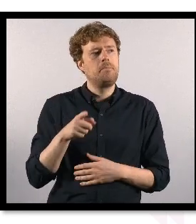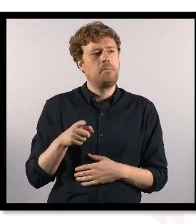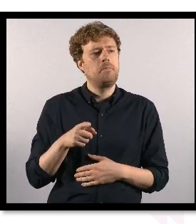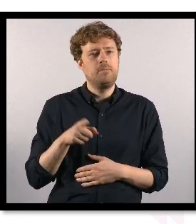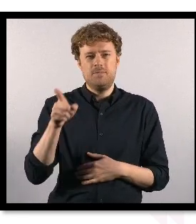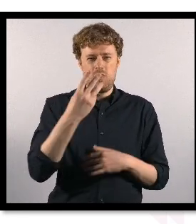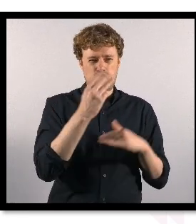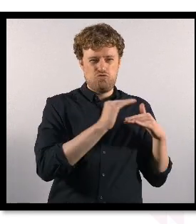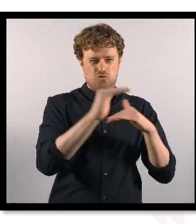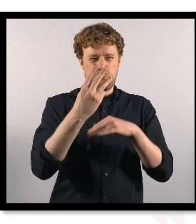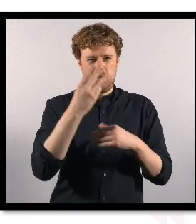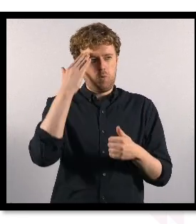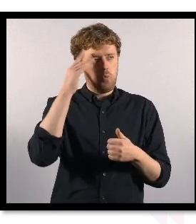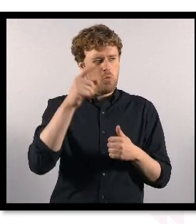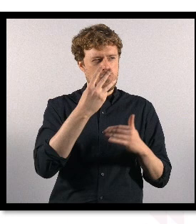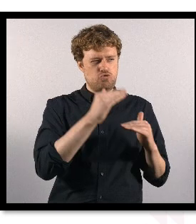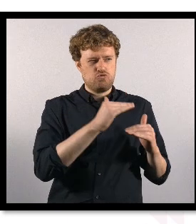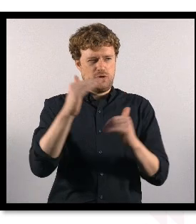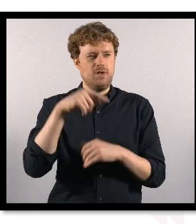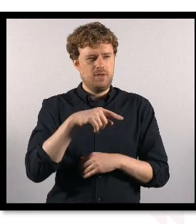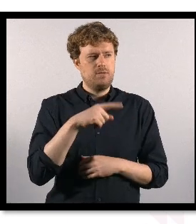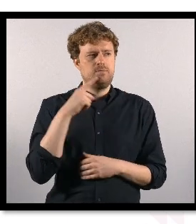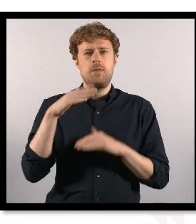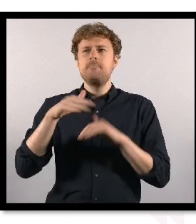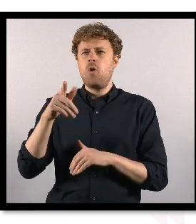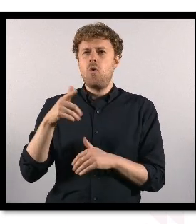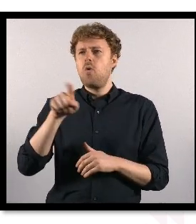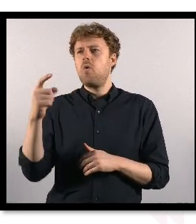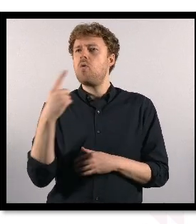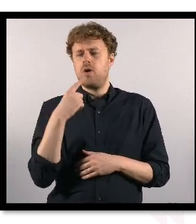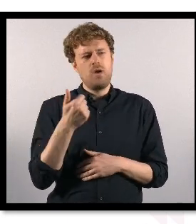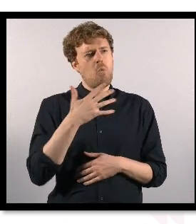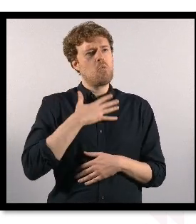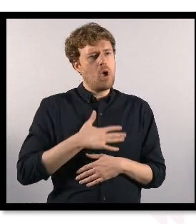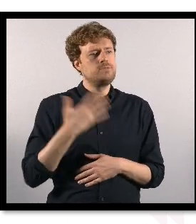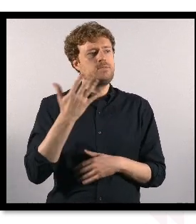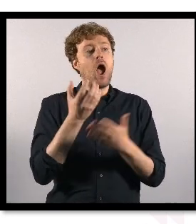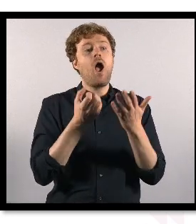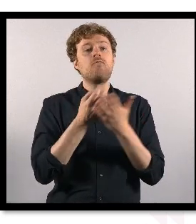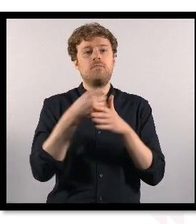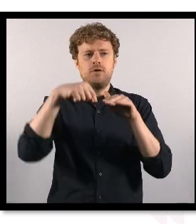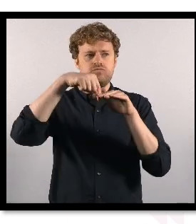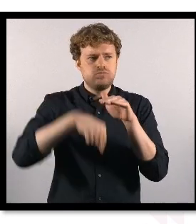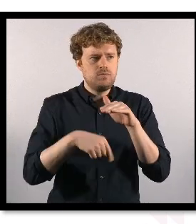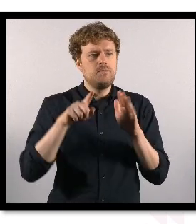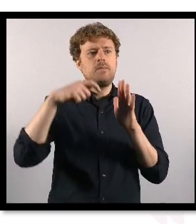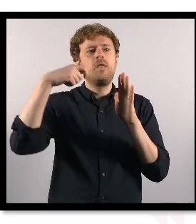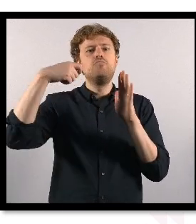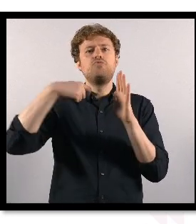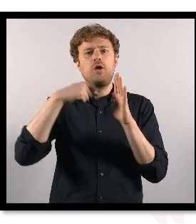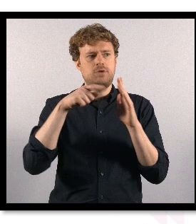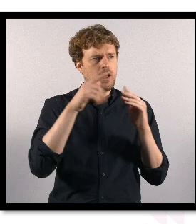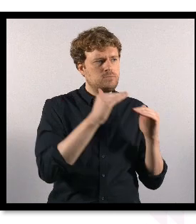in incubation for a couple of years. The end users would like to have information on what's the progress within incubation